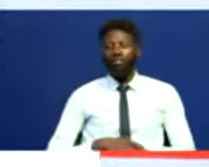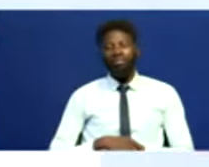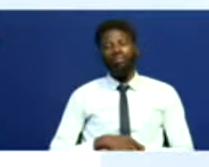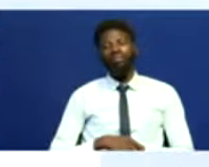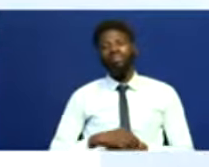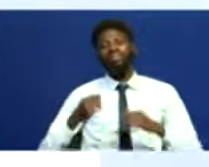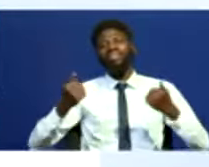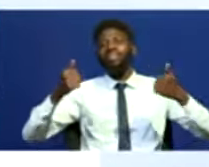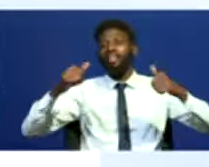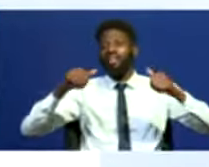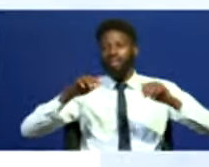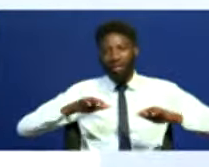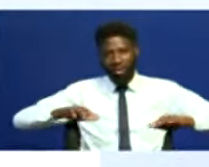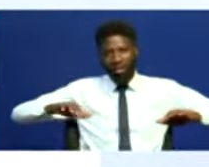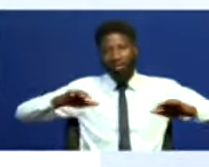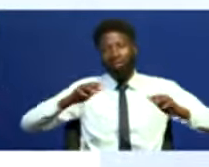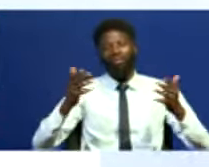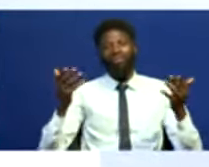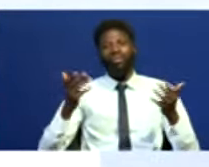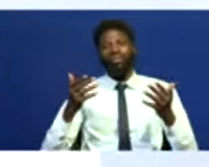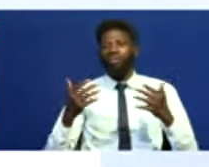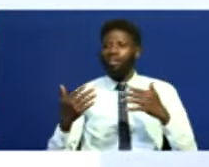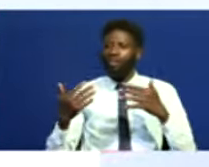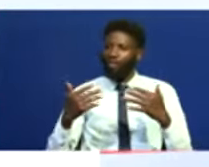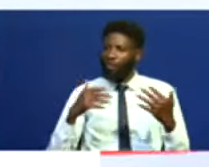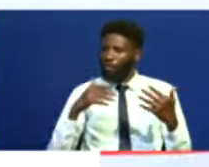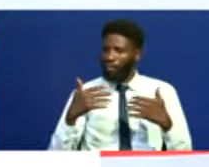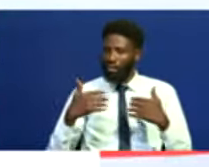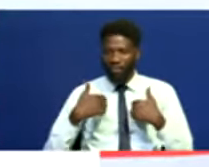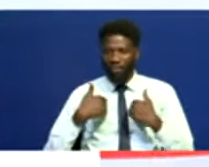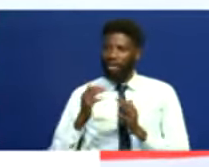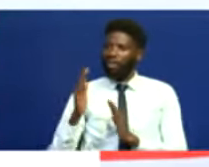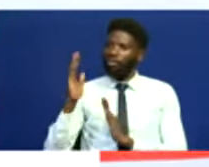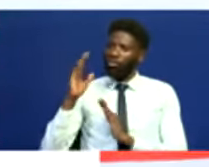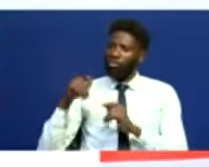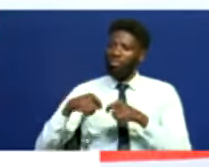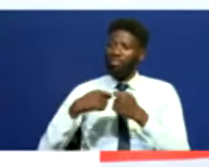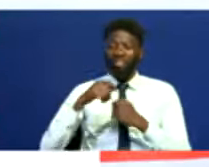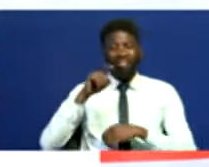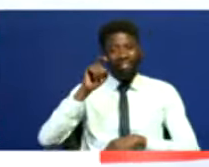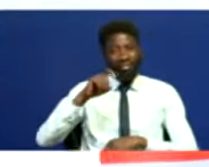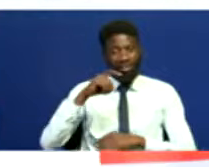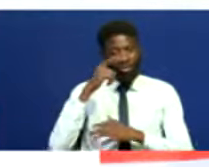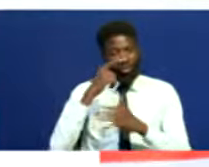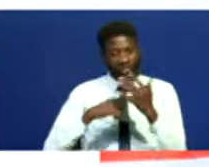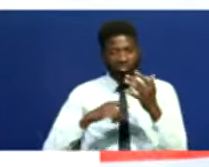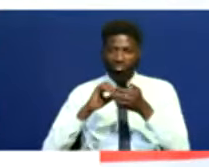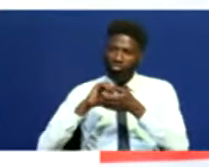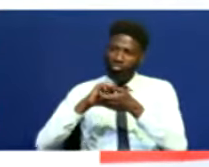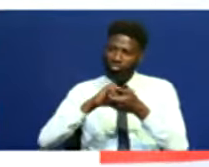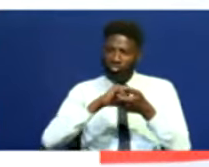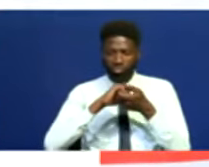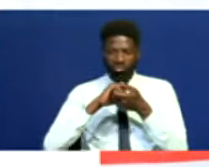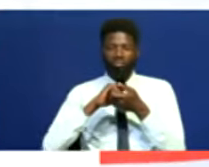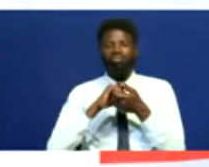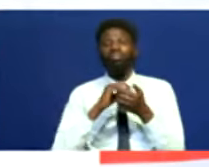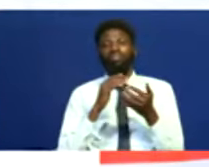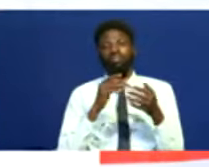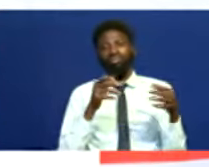and insecurity, what is required is collaboration and cooperation between